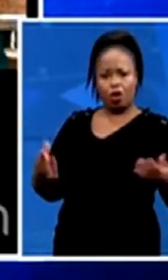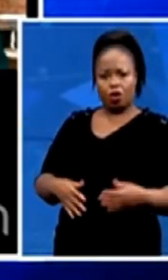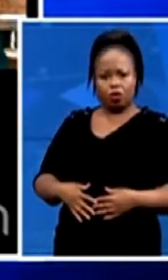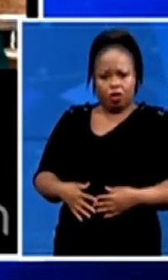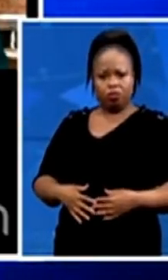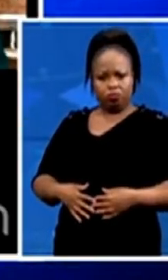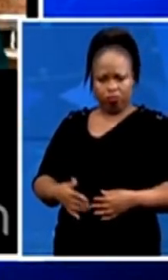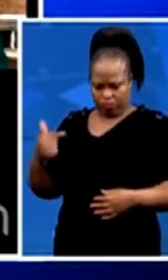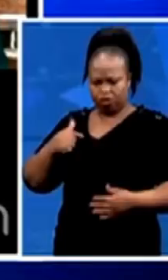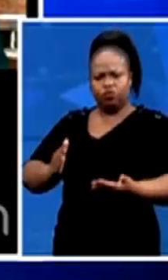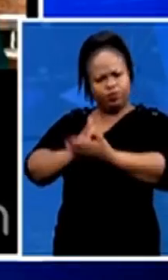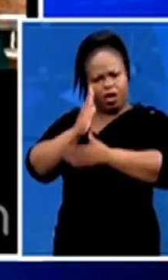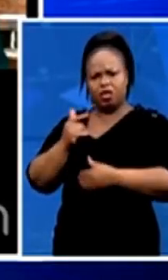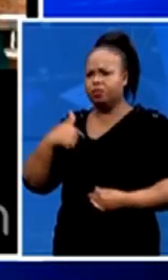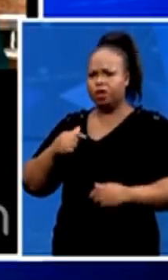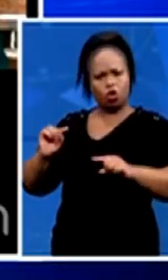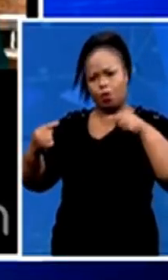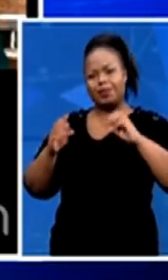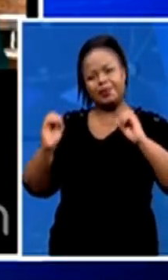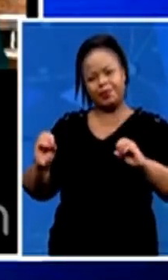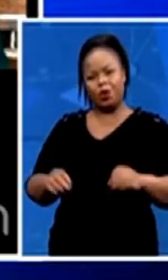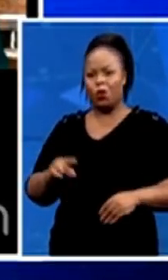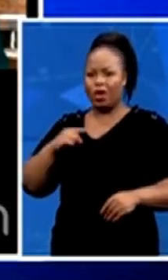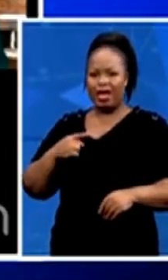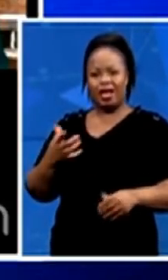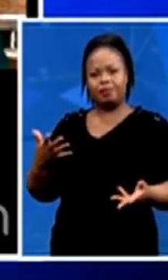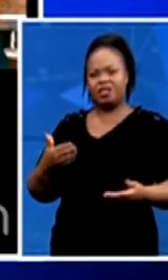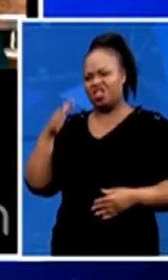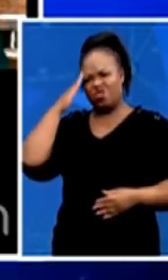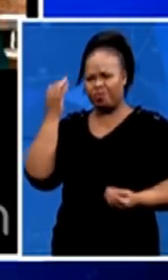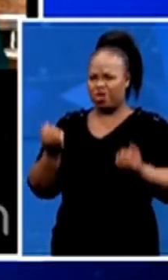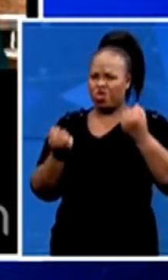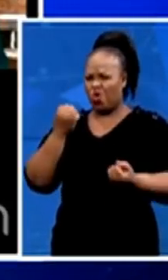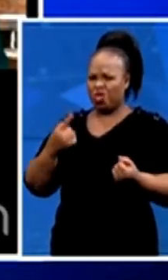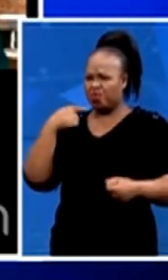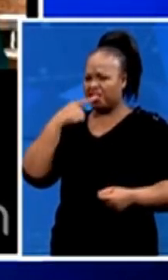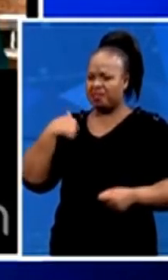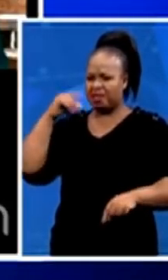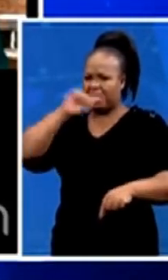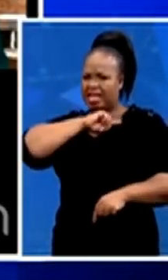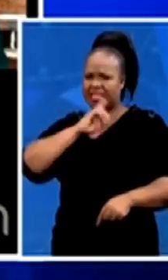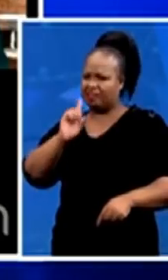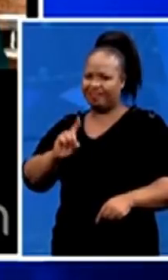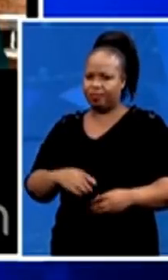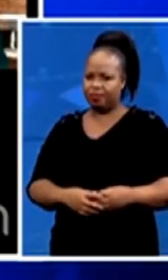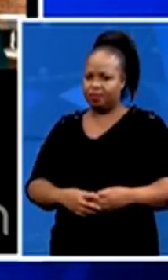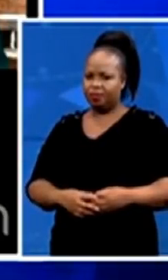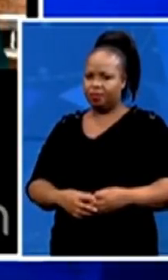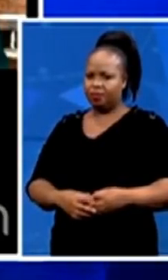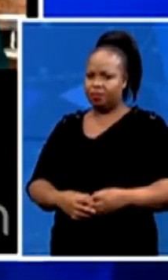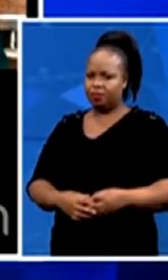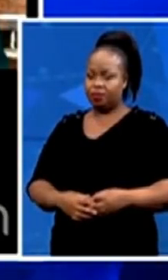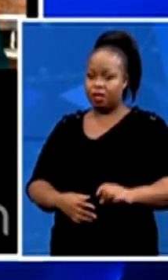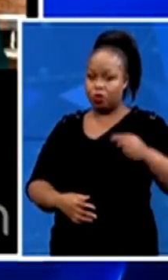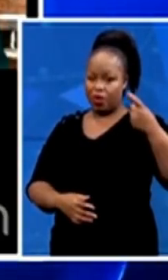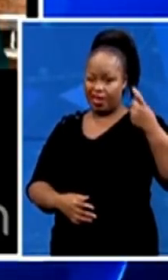that, because I think that there's no court that's going to find that, and so on. That's fine. I'm entitled to that,